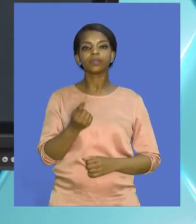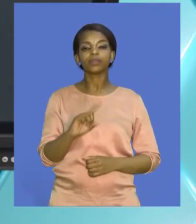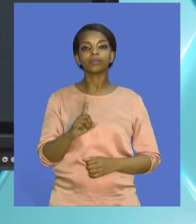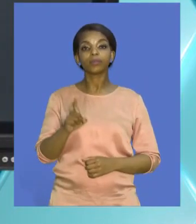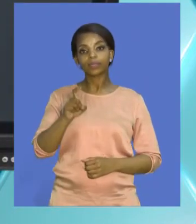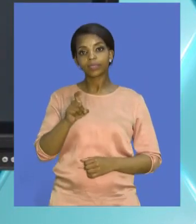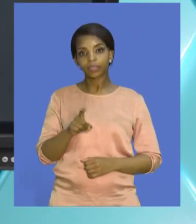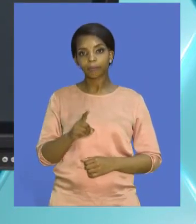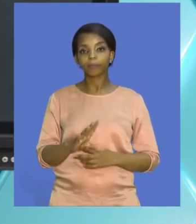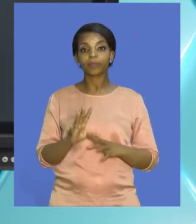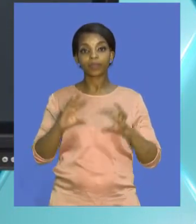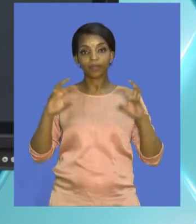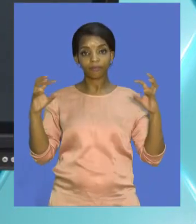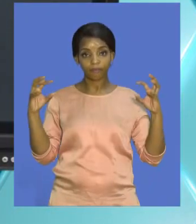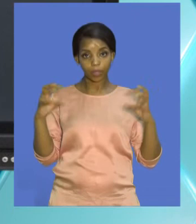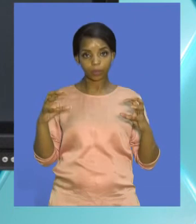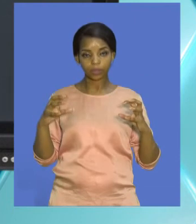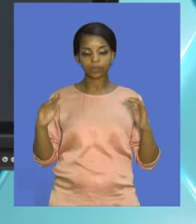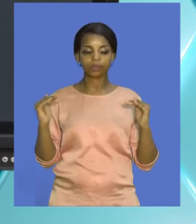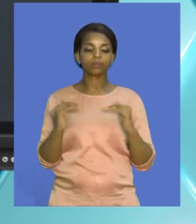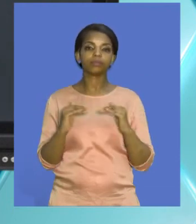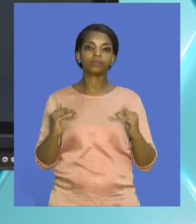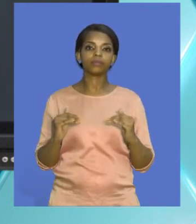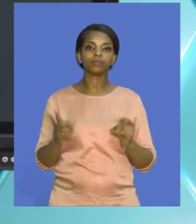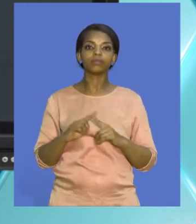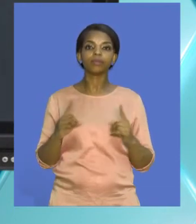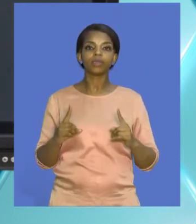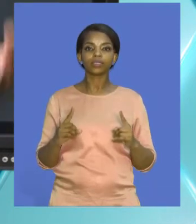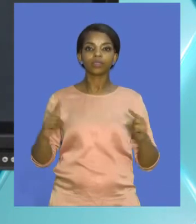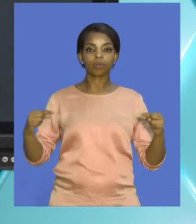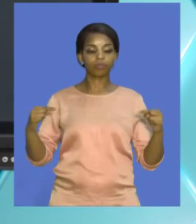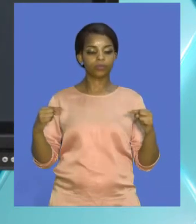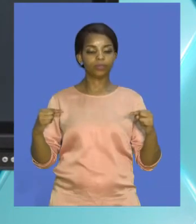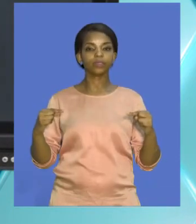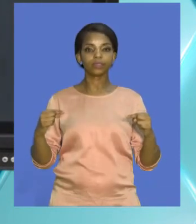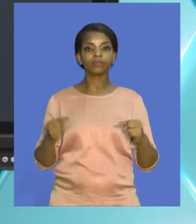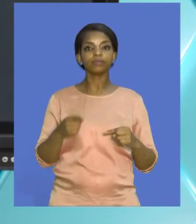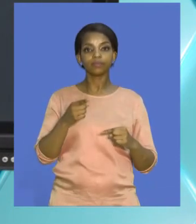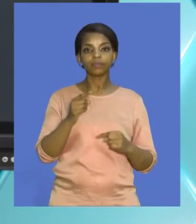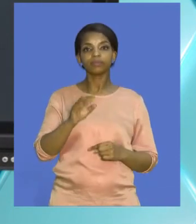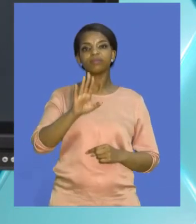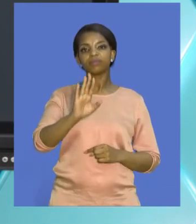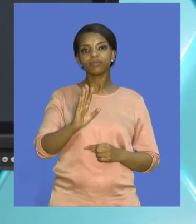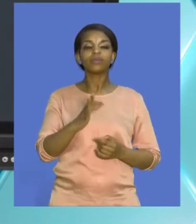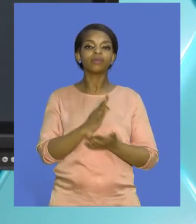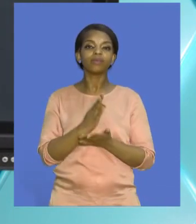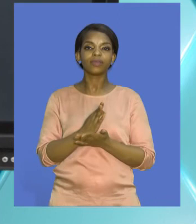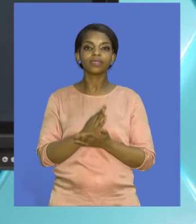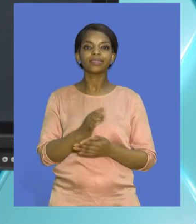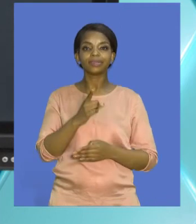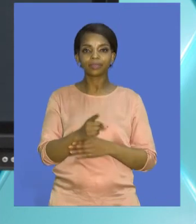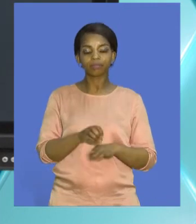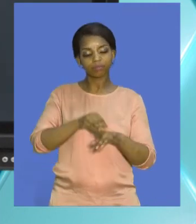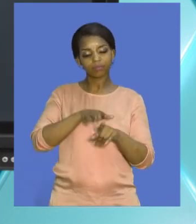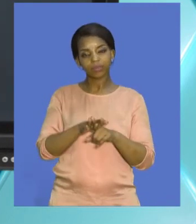The forces are equal in magnitude, but opposite in direction. So that's as far as, the factors that affect,